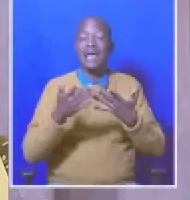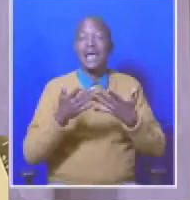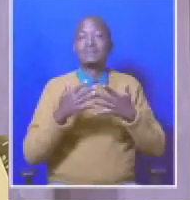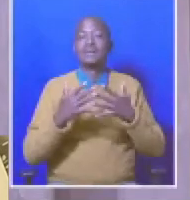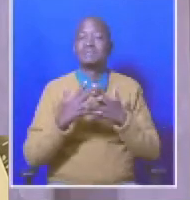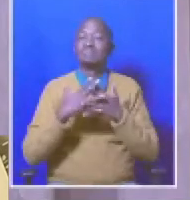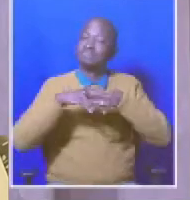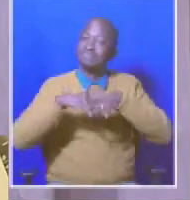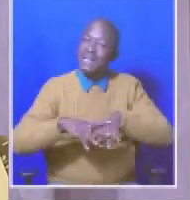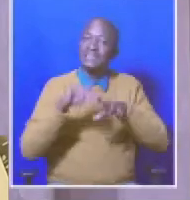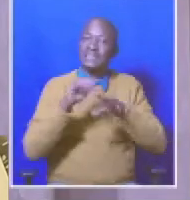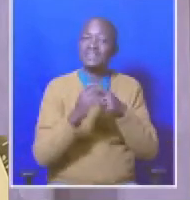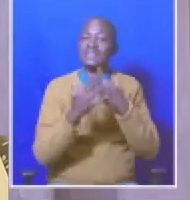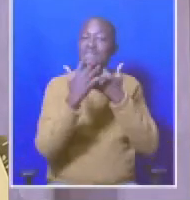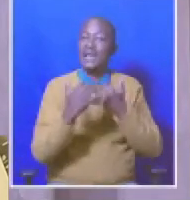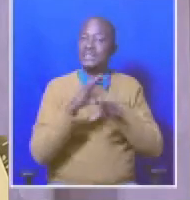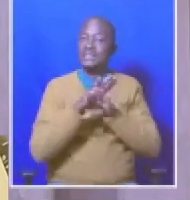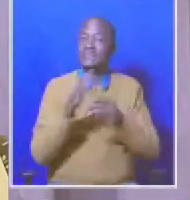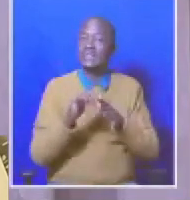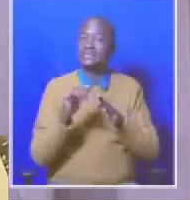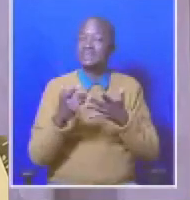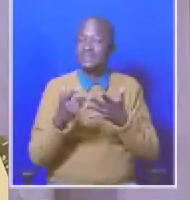support commercialization.